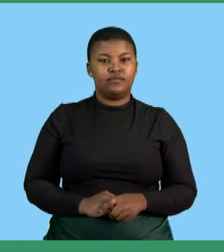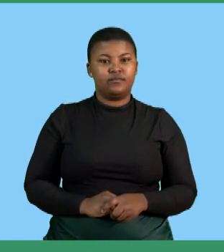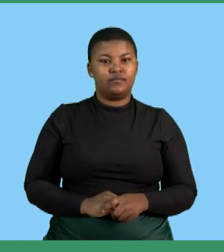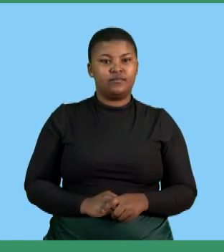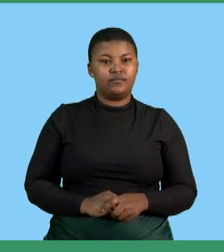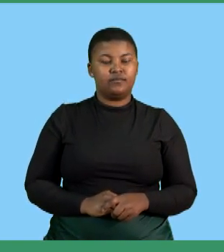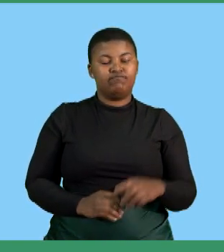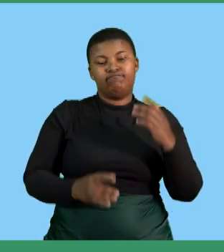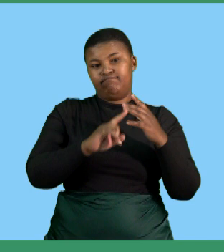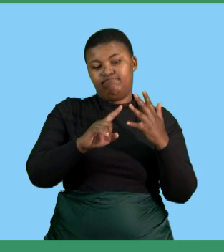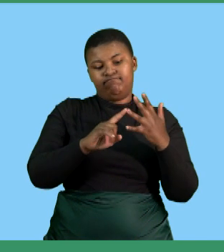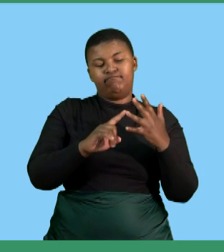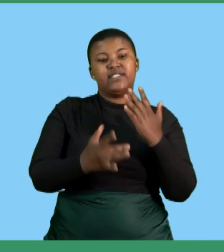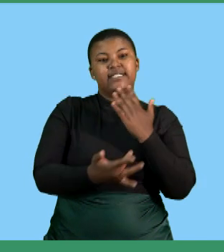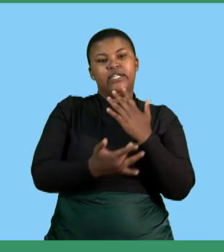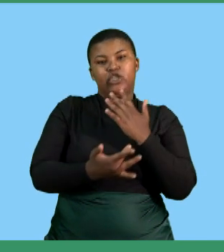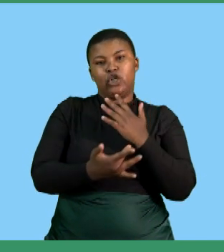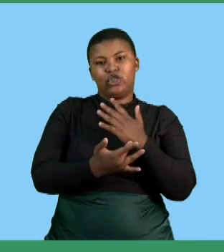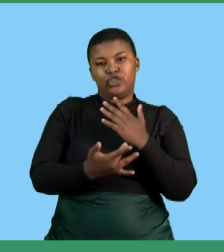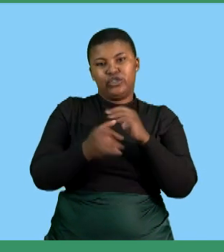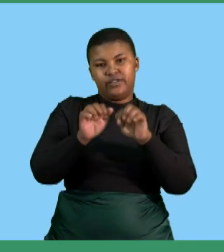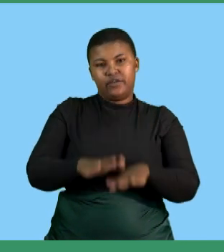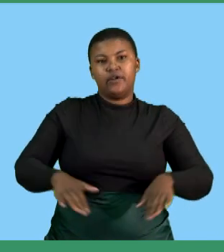And then our technological.